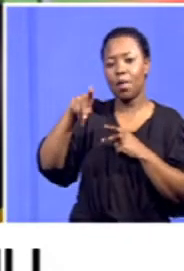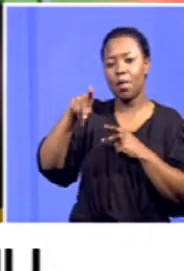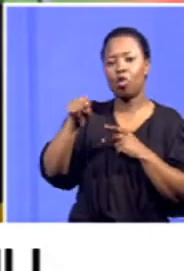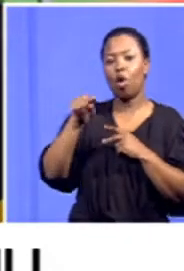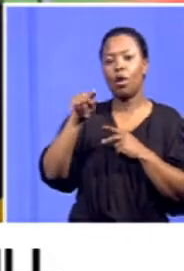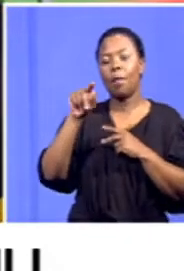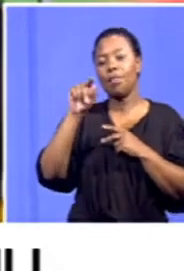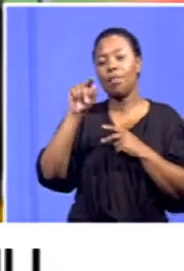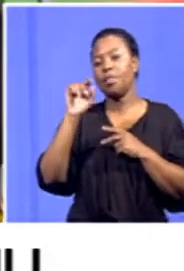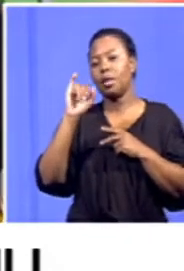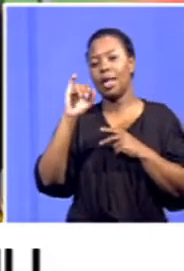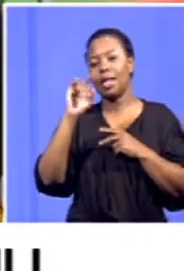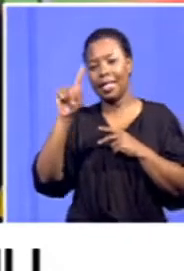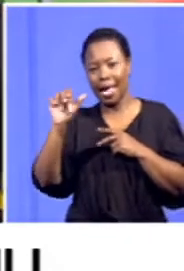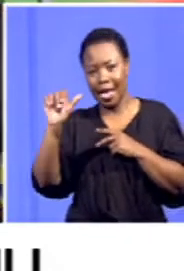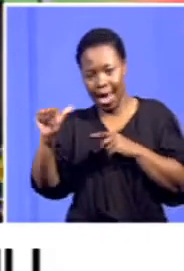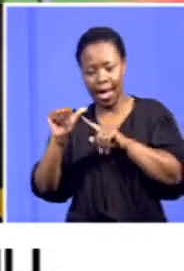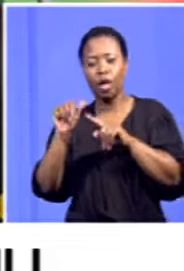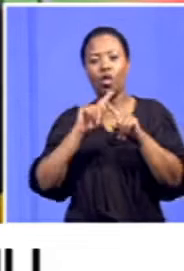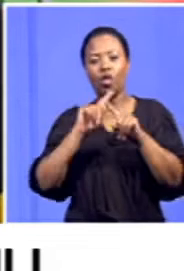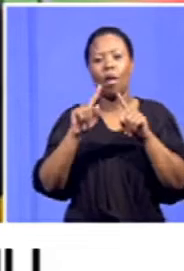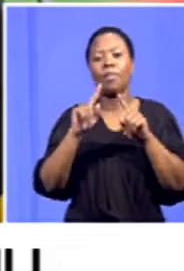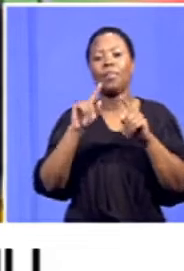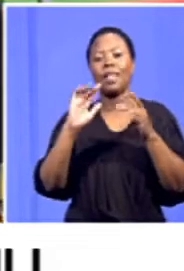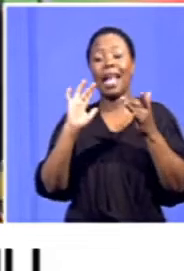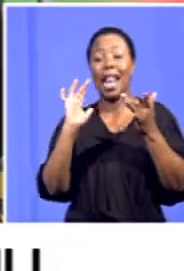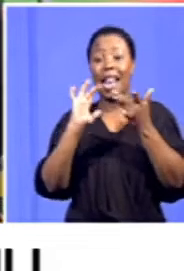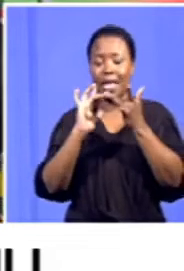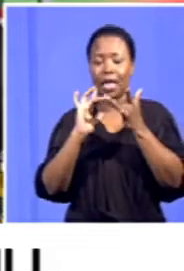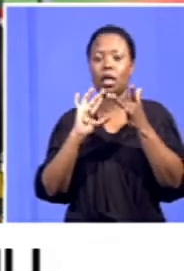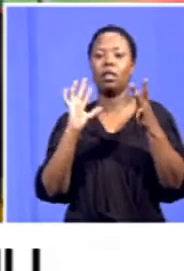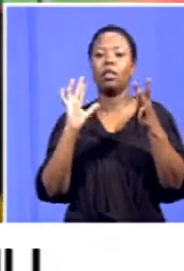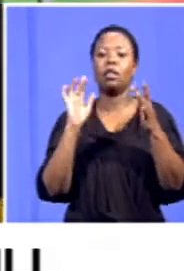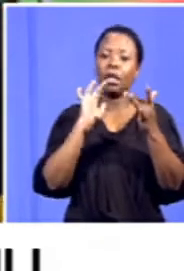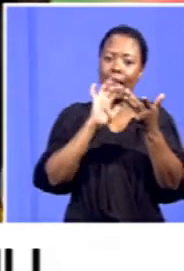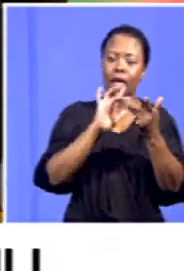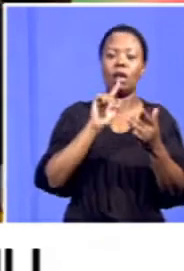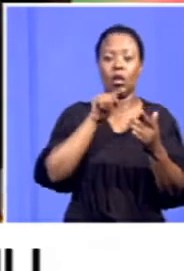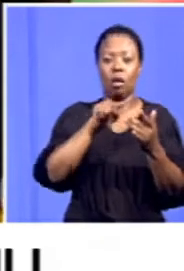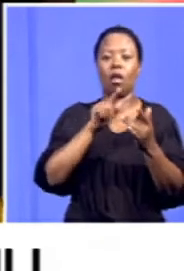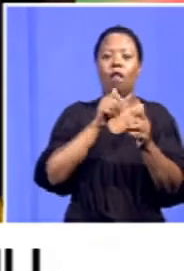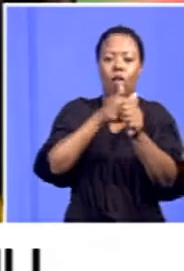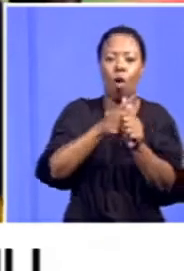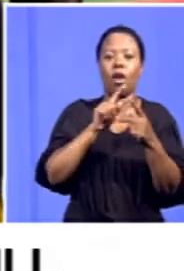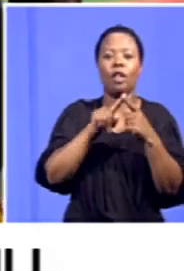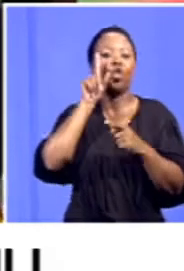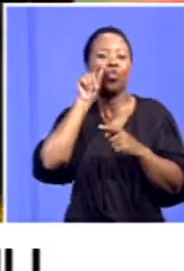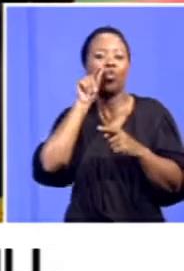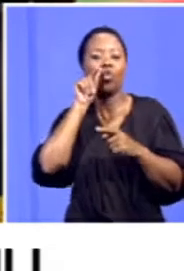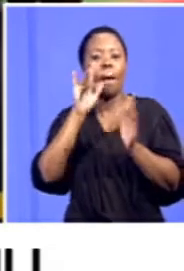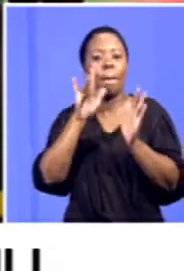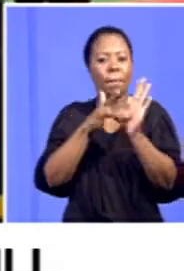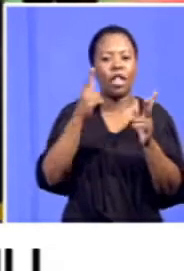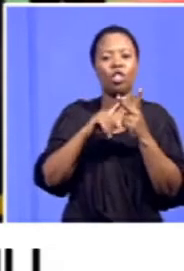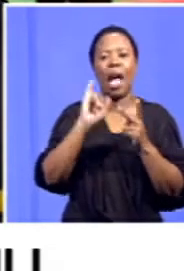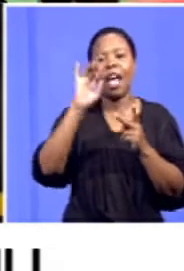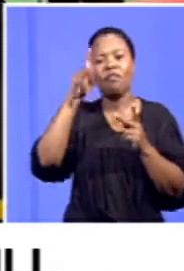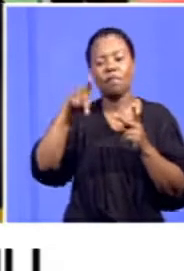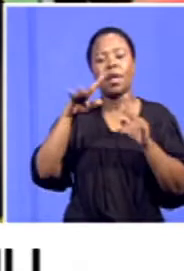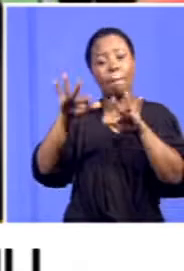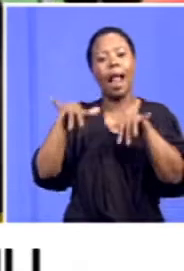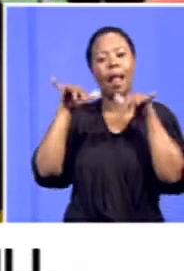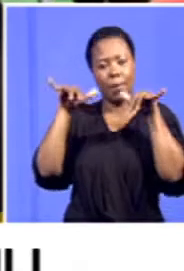www.ifp.org.za, and you'll follow the links on that. We will roll it out on our social media pages as well, the Twitter page, IFP in Parliament, so